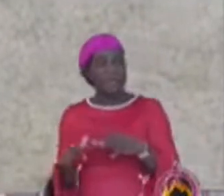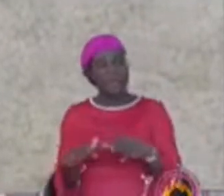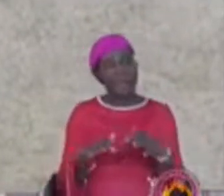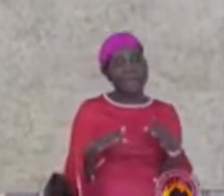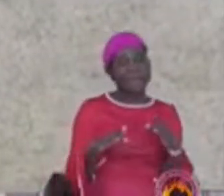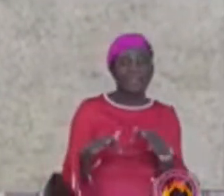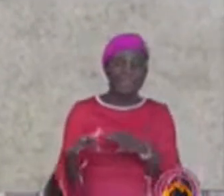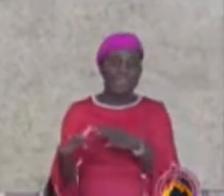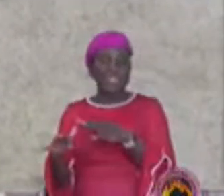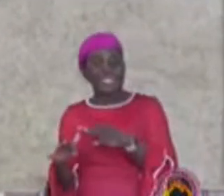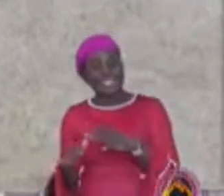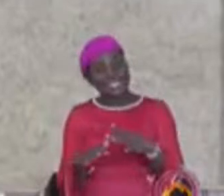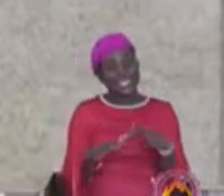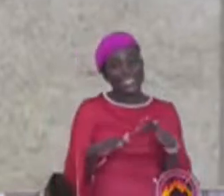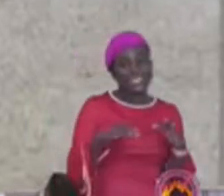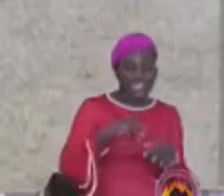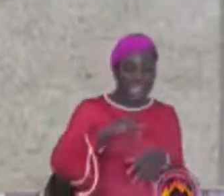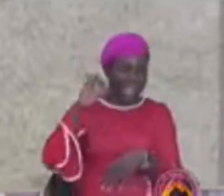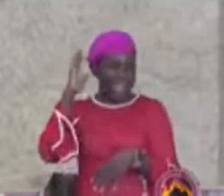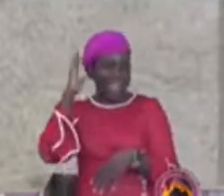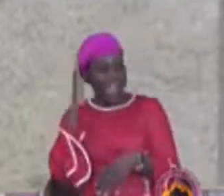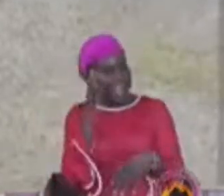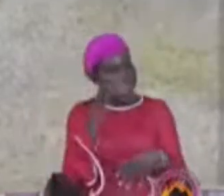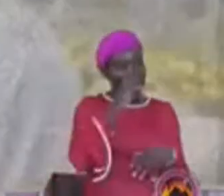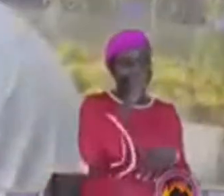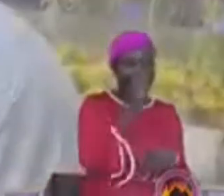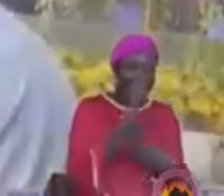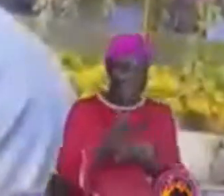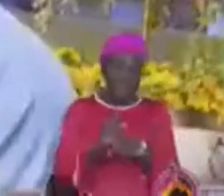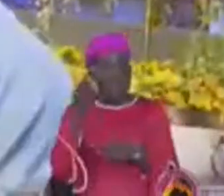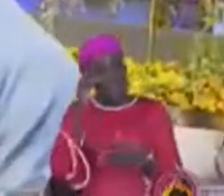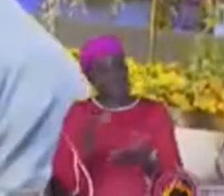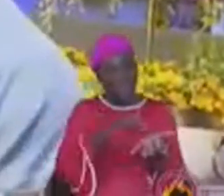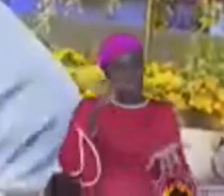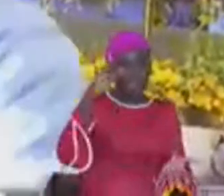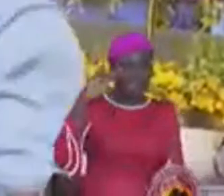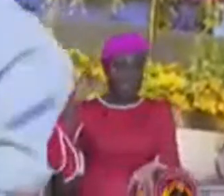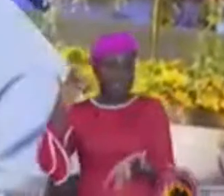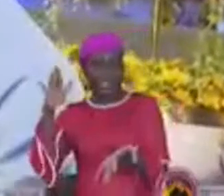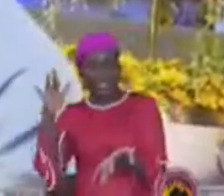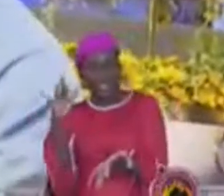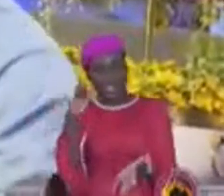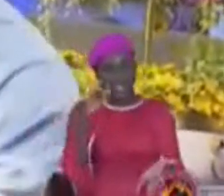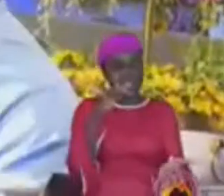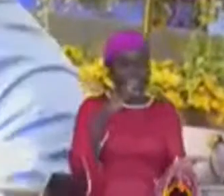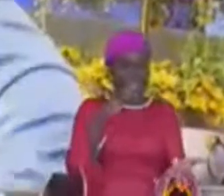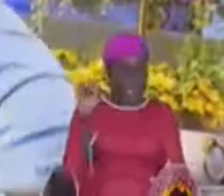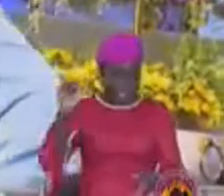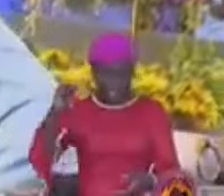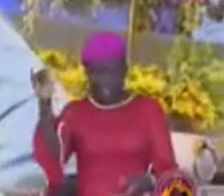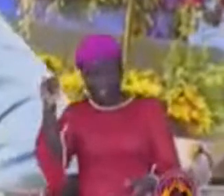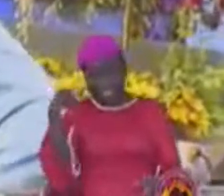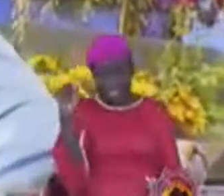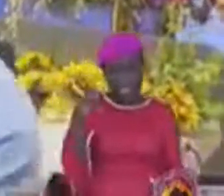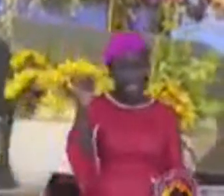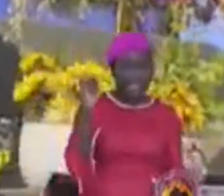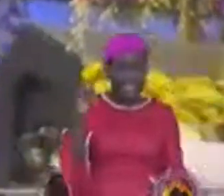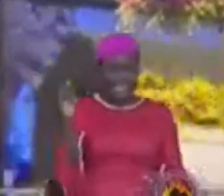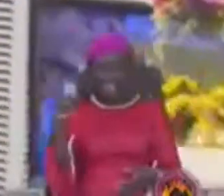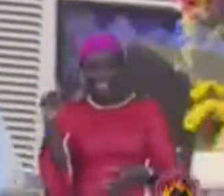Coco, na popo me de yo, mi sabiara me yo, me yo.